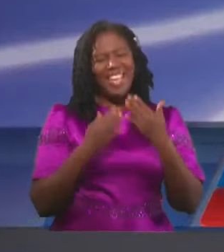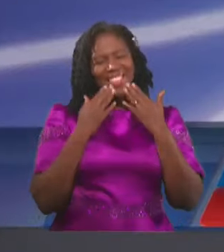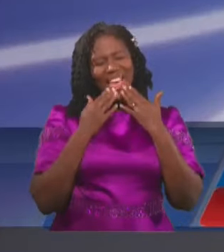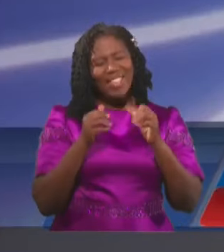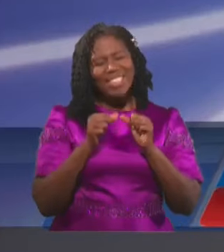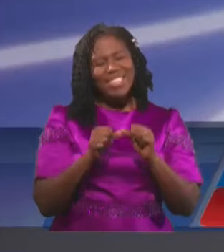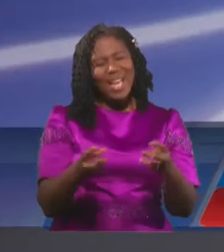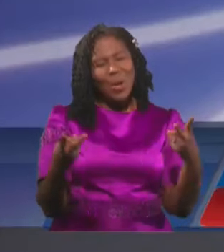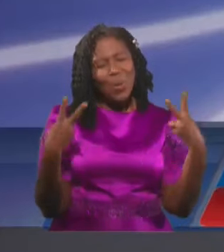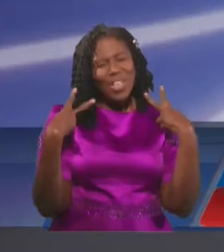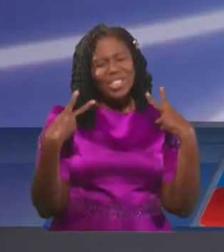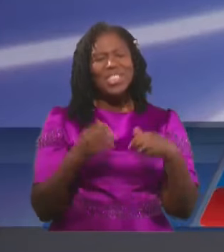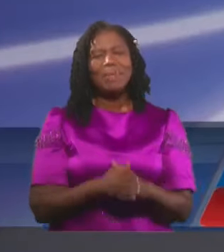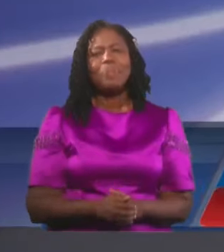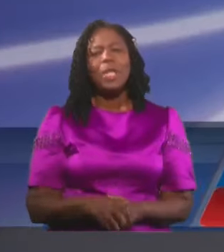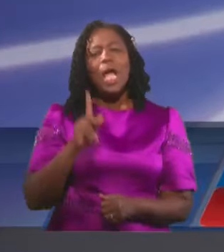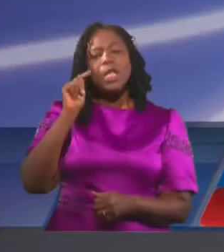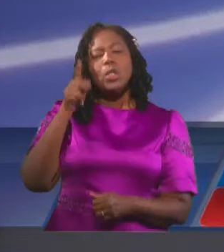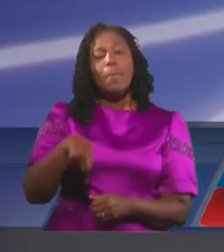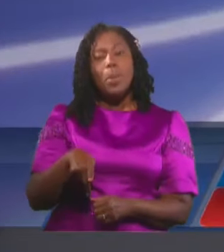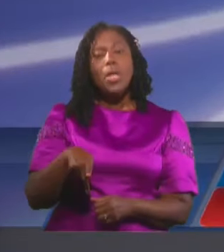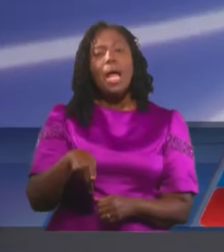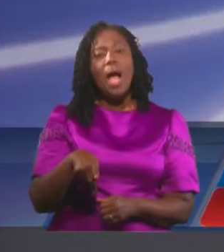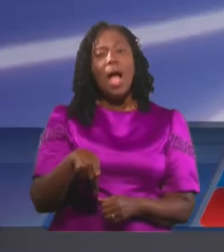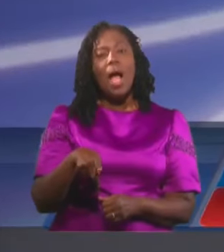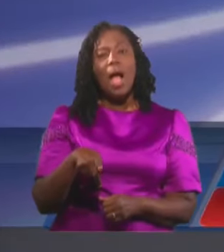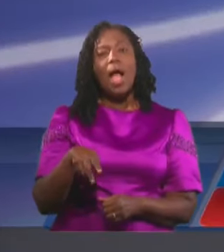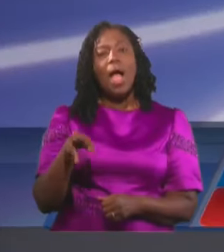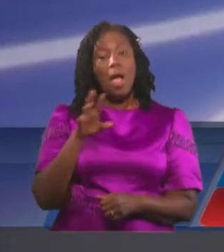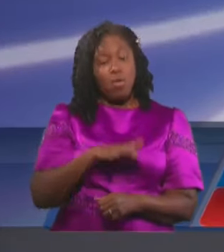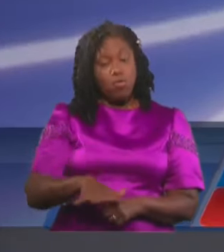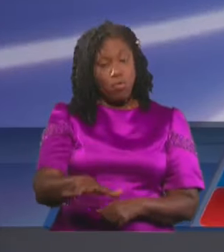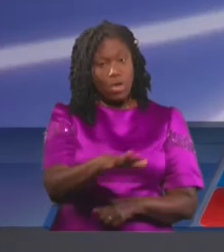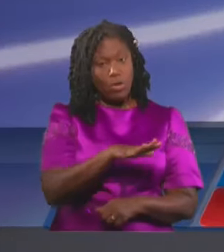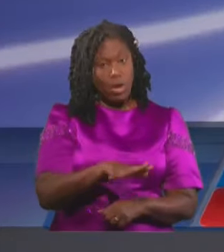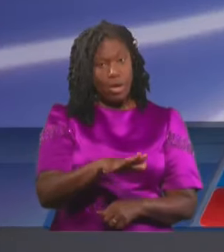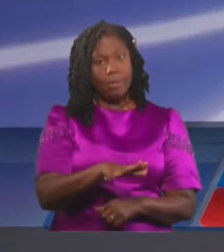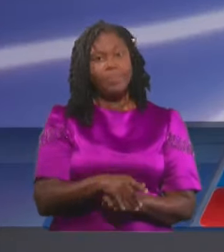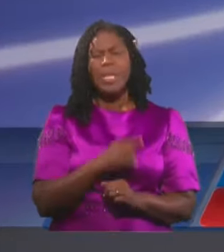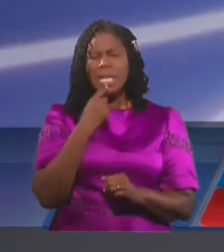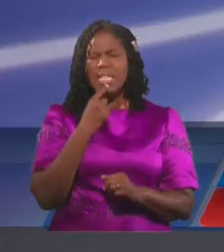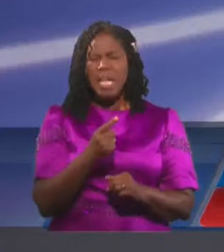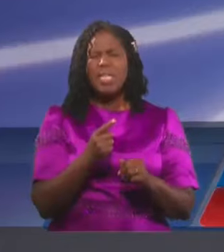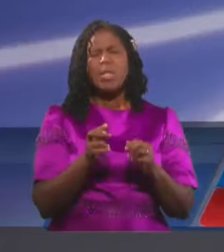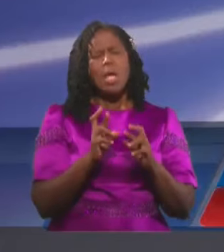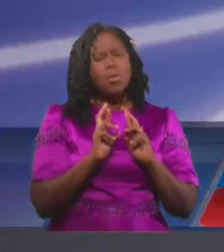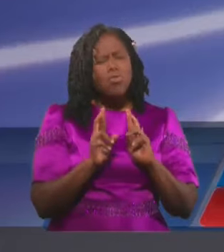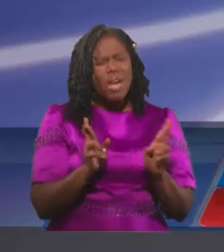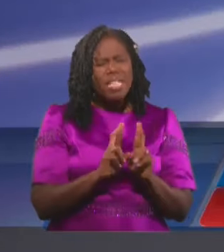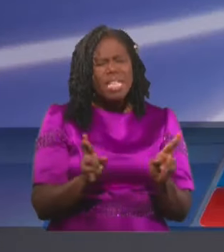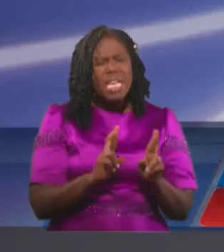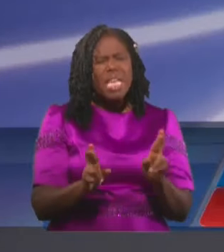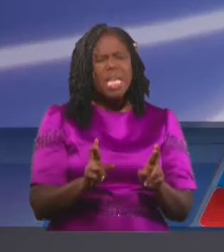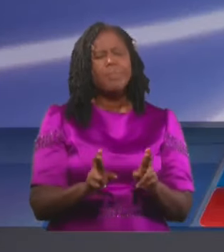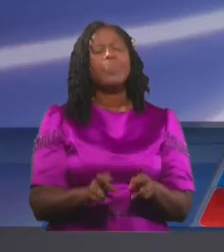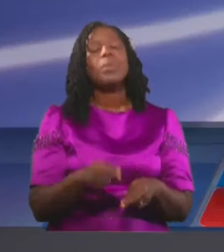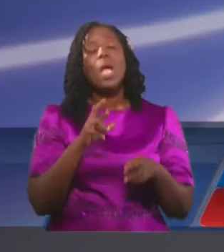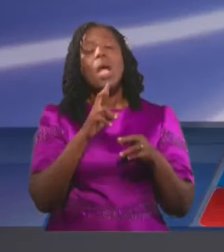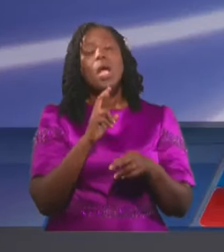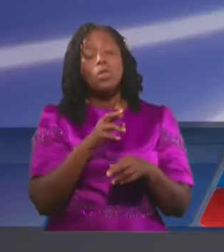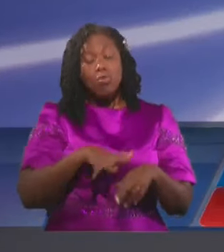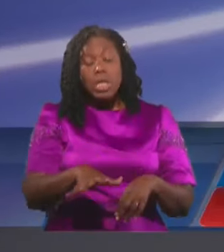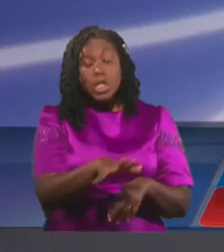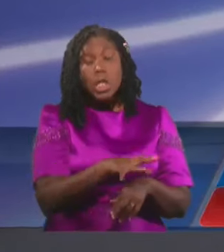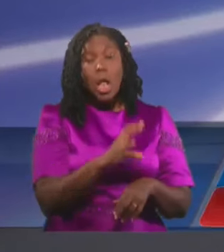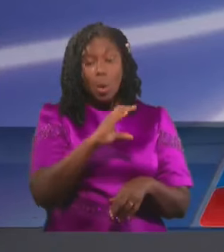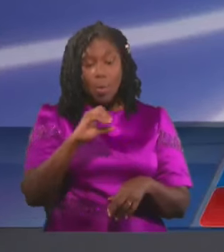staying with us. The Tunapuna Piarco Regional Corporation is prepared for the rainy season. Speaking to the media at the corporation's Sports and Family Day on